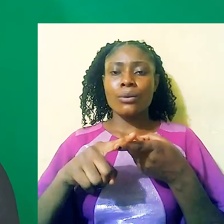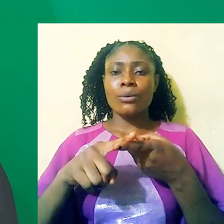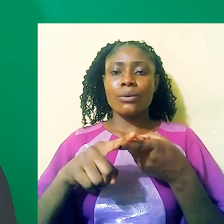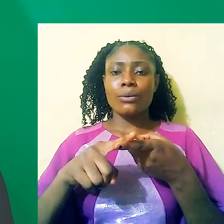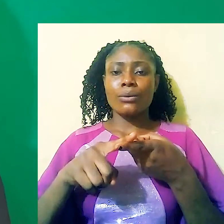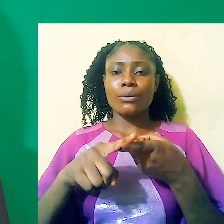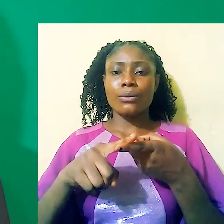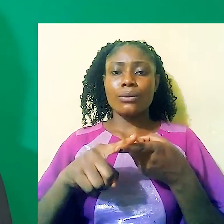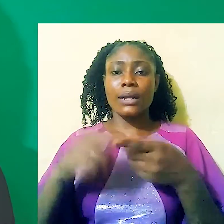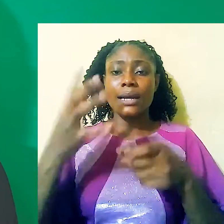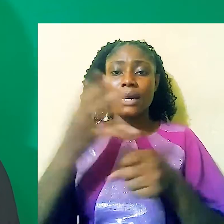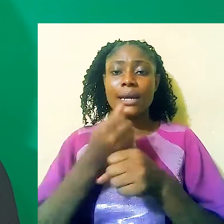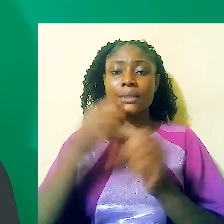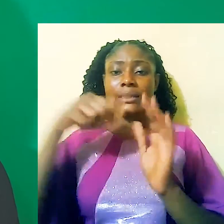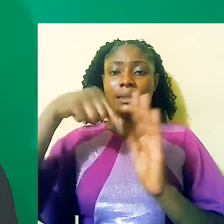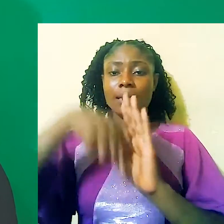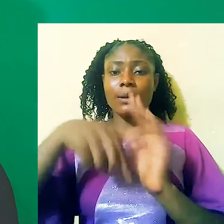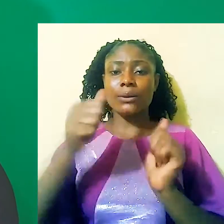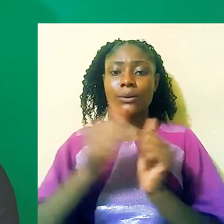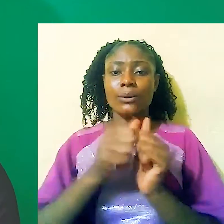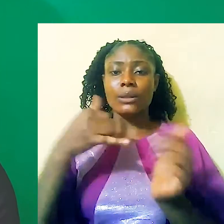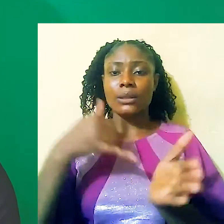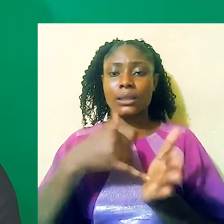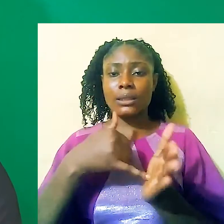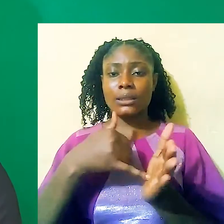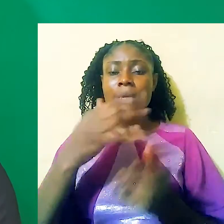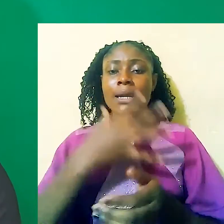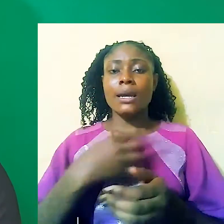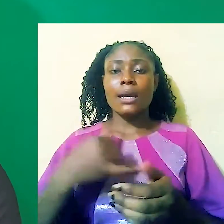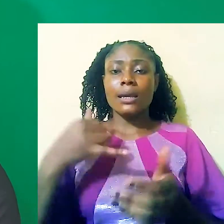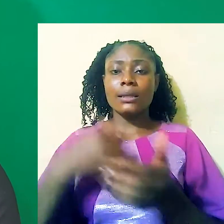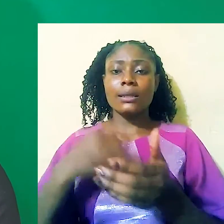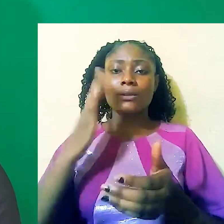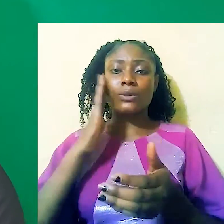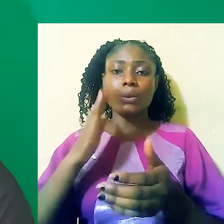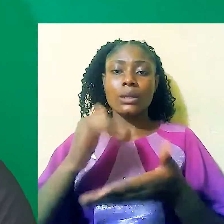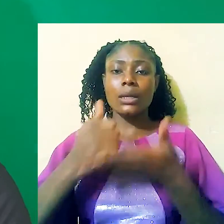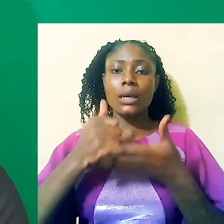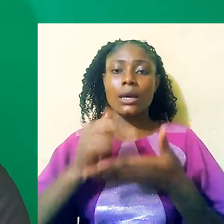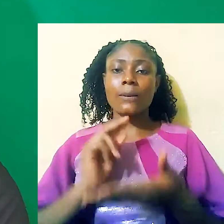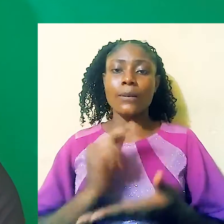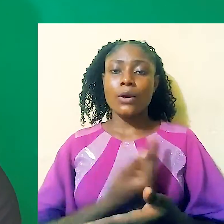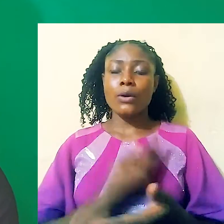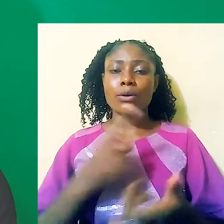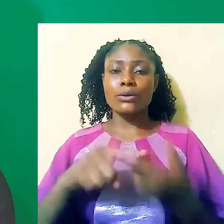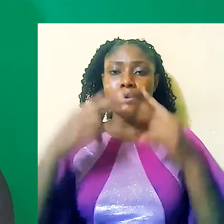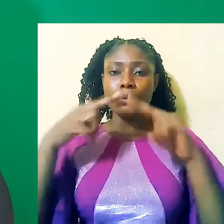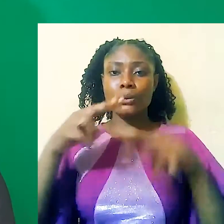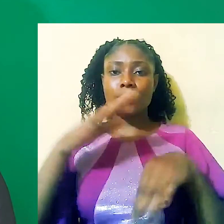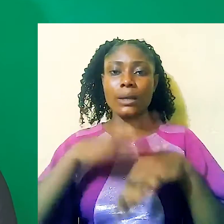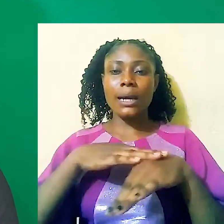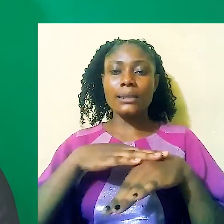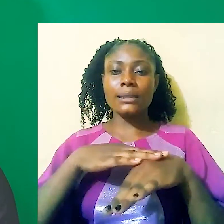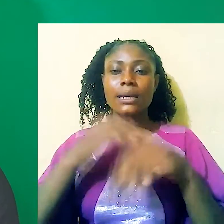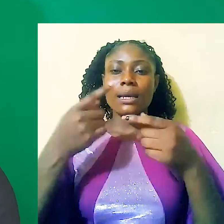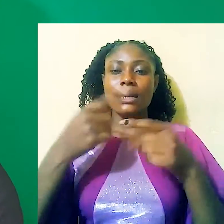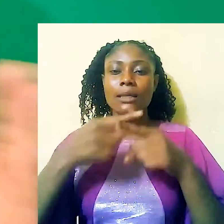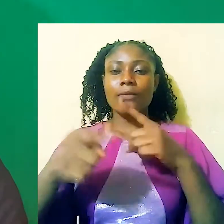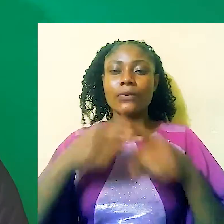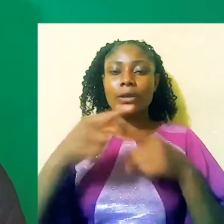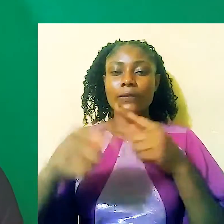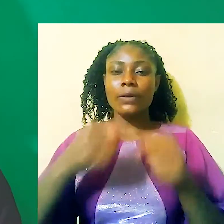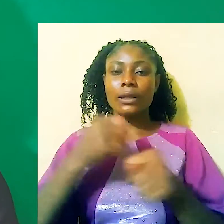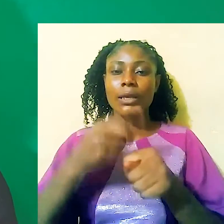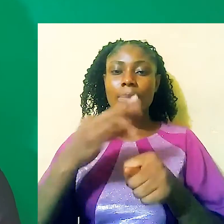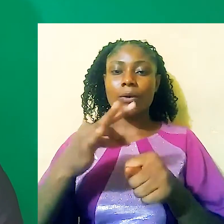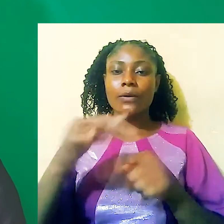around I want to get down with it, and it is going to enable us to look